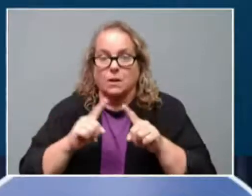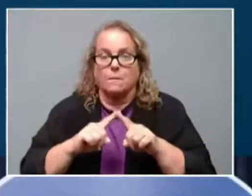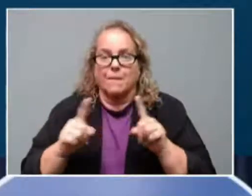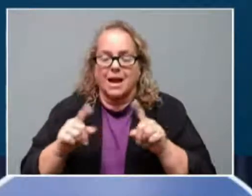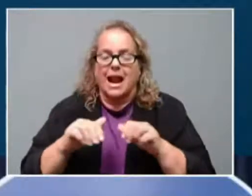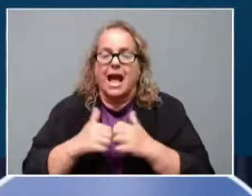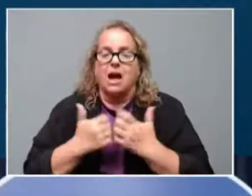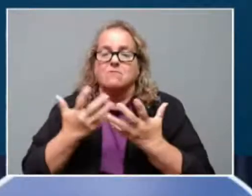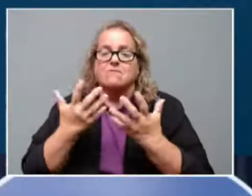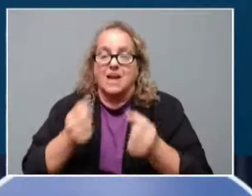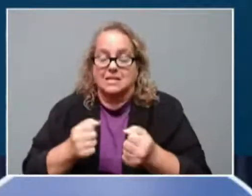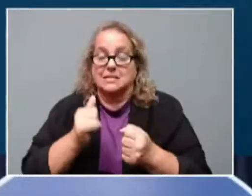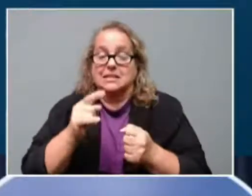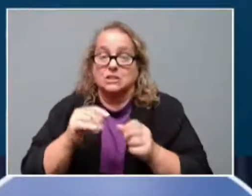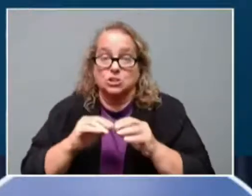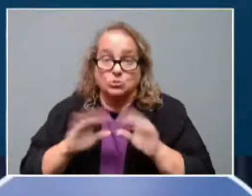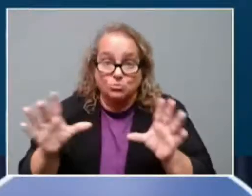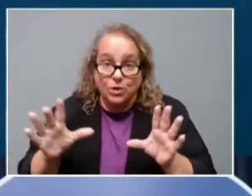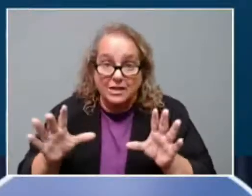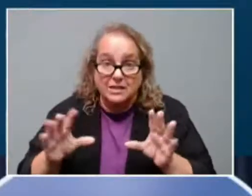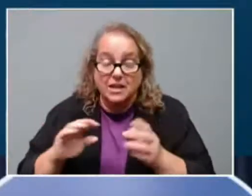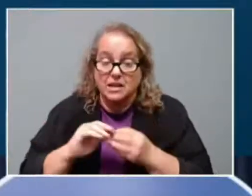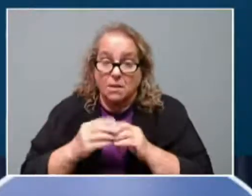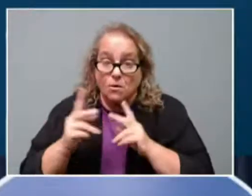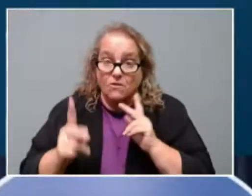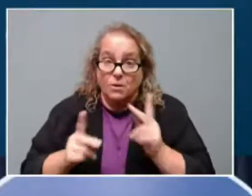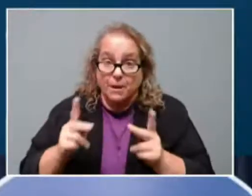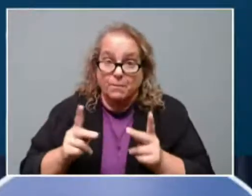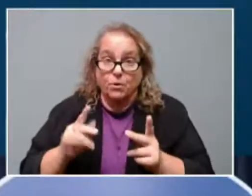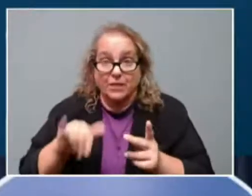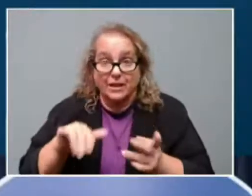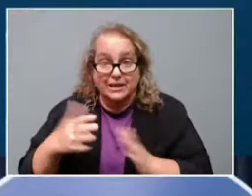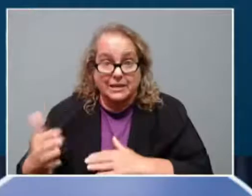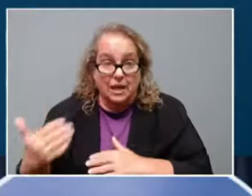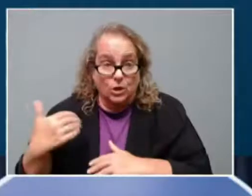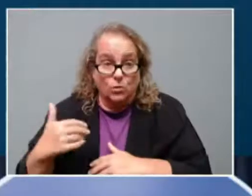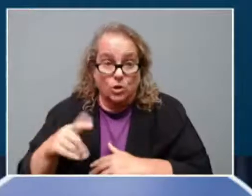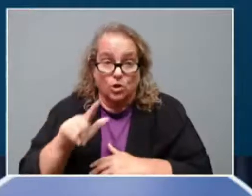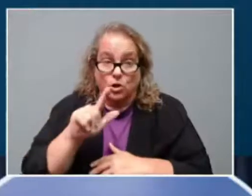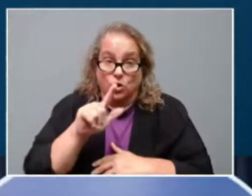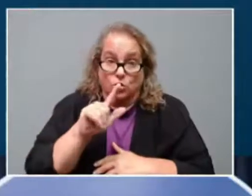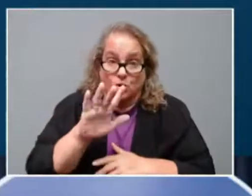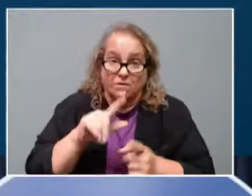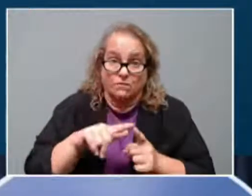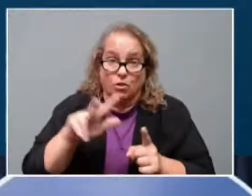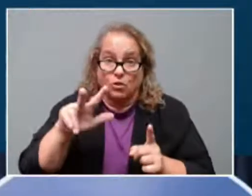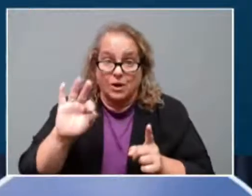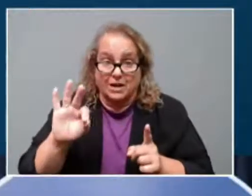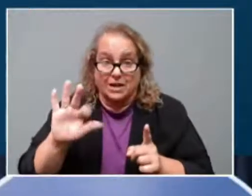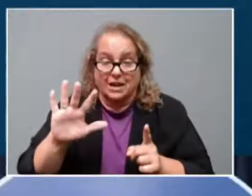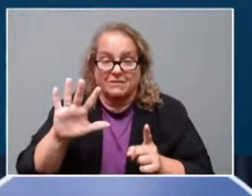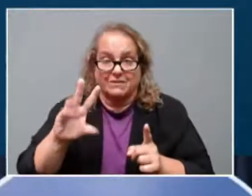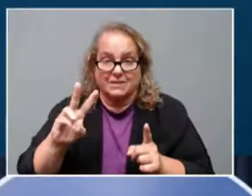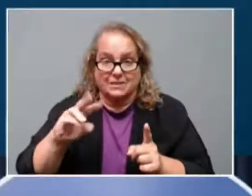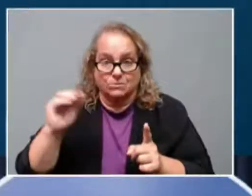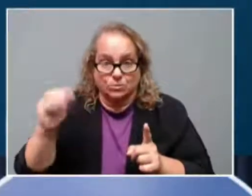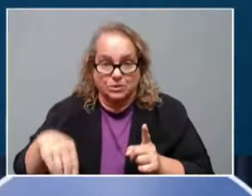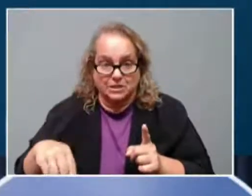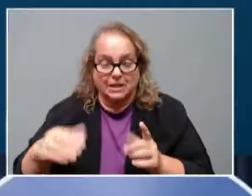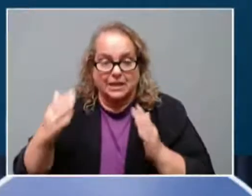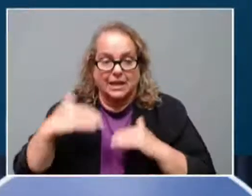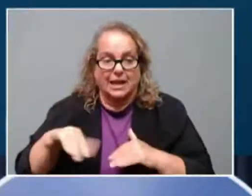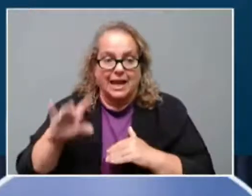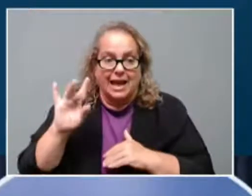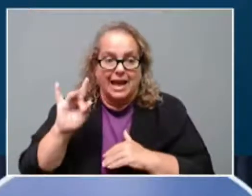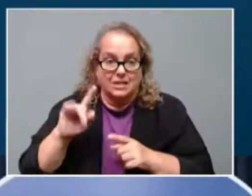thing spreads and the number of people that it takes. 25 to 39, 56%. 18